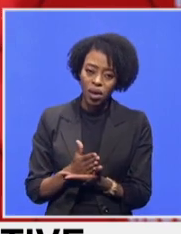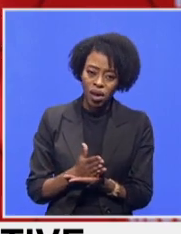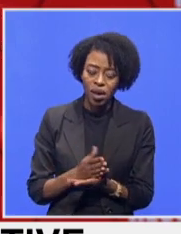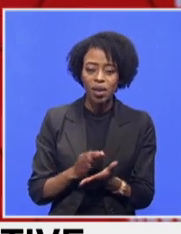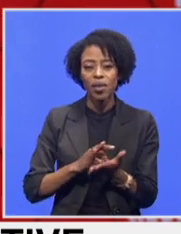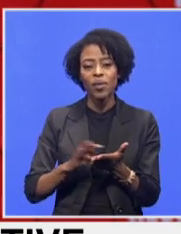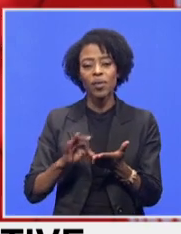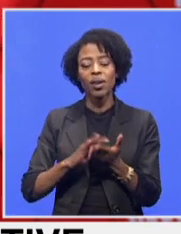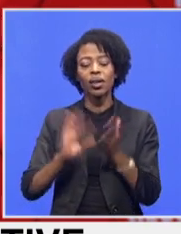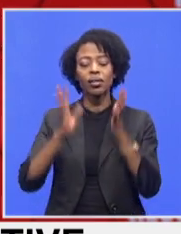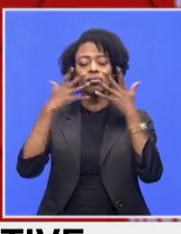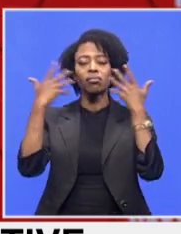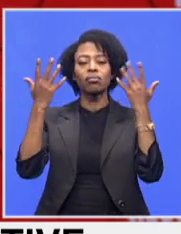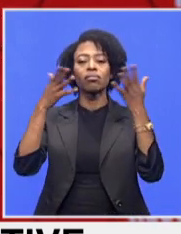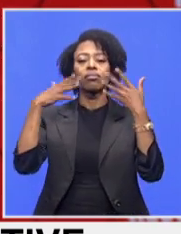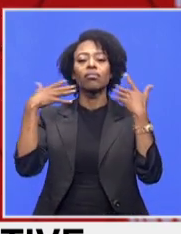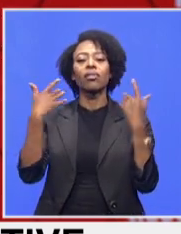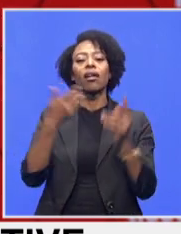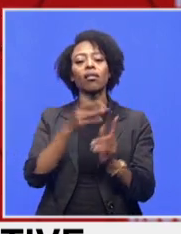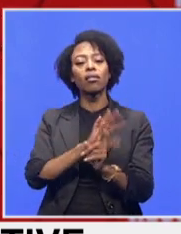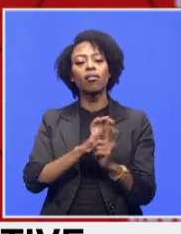clean air and environment,